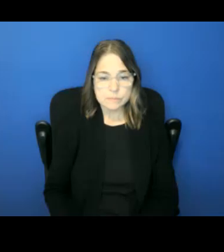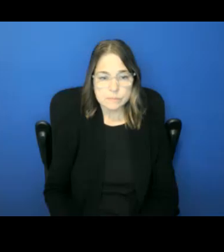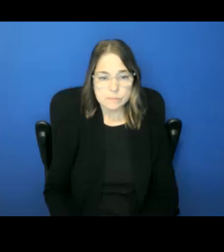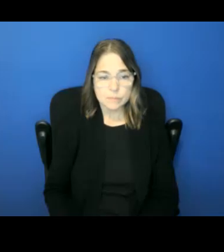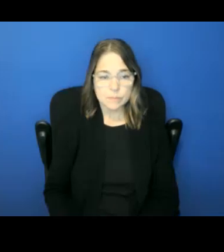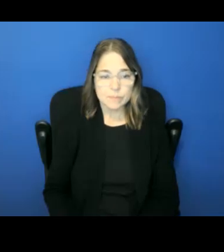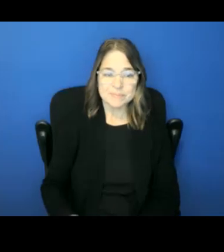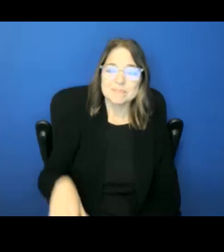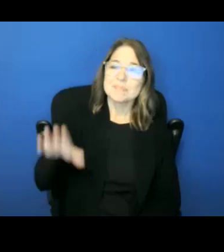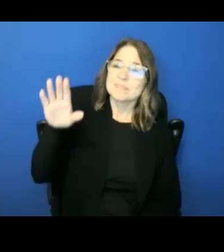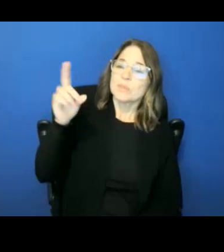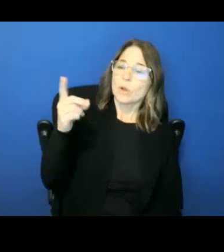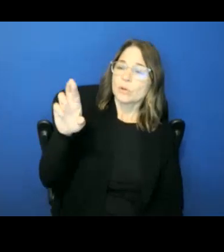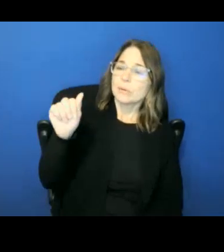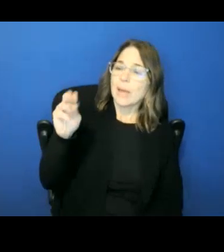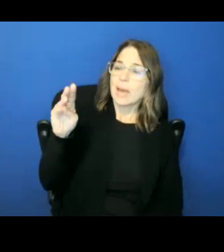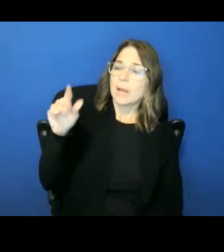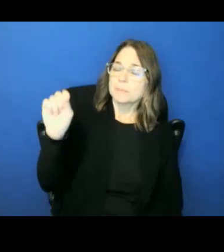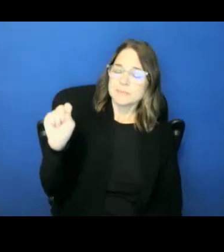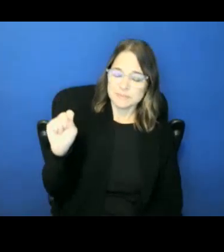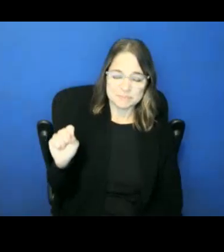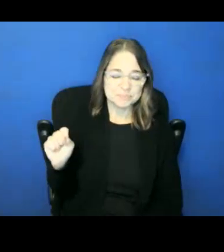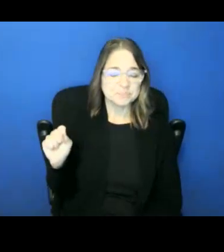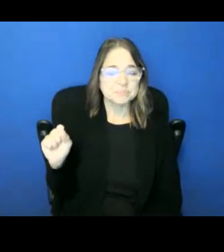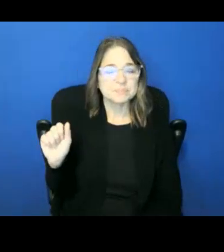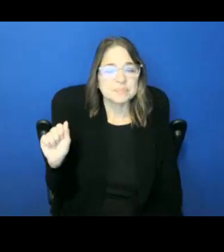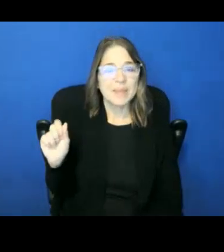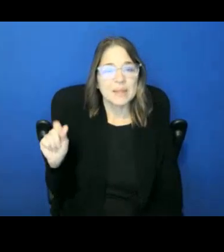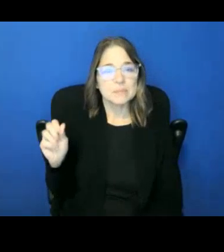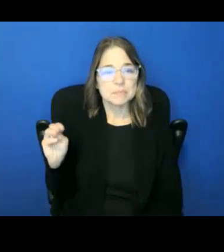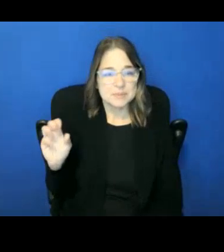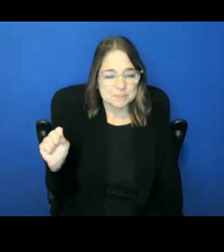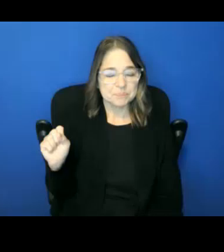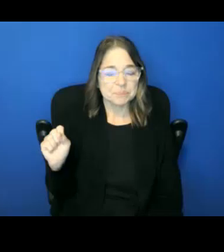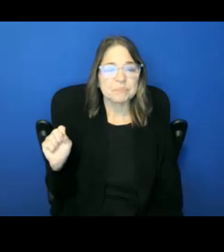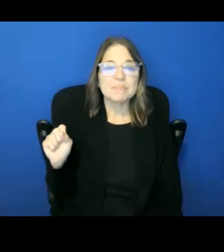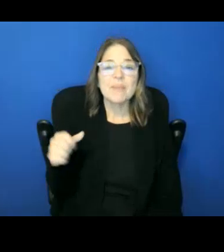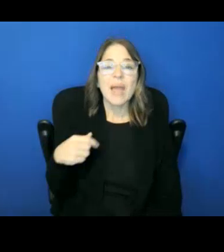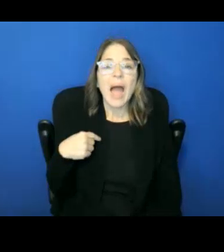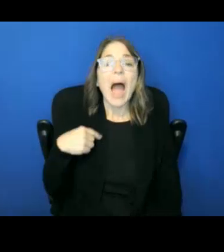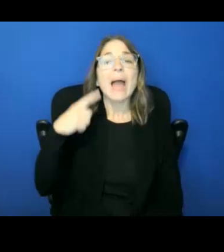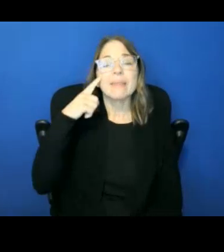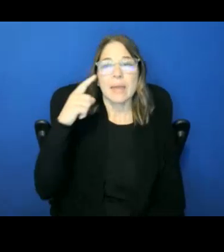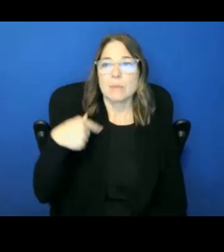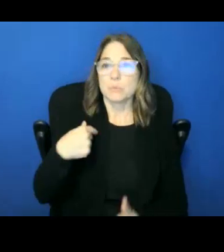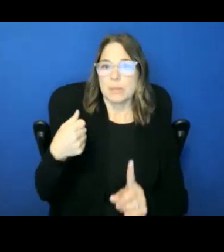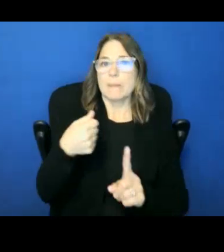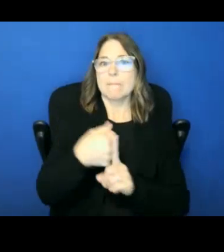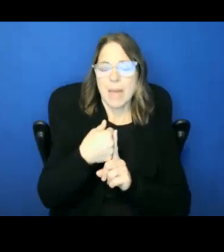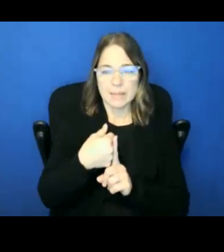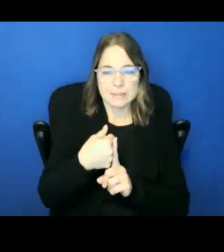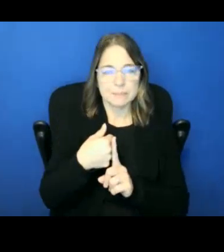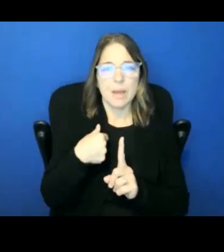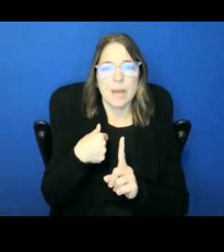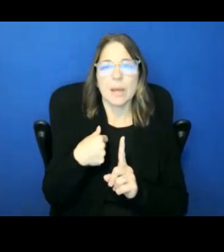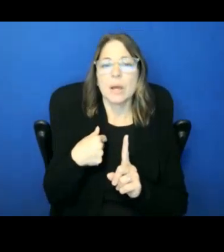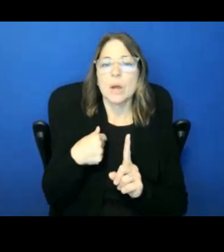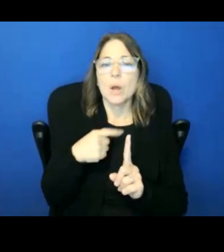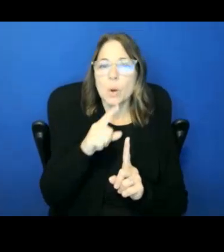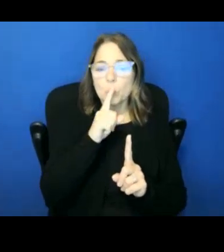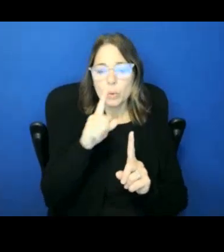I'll be the first to speak. So, I think when I was really impacted by what's really